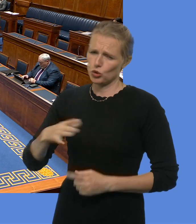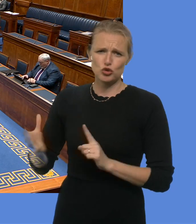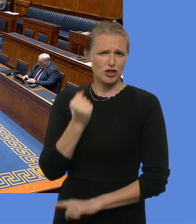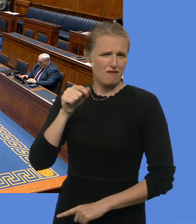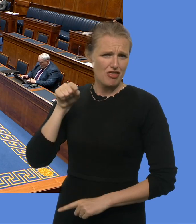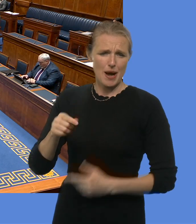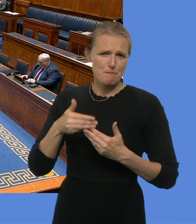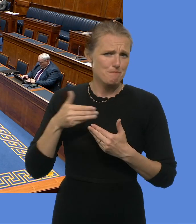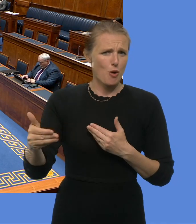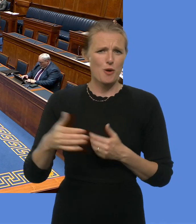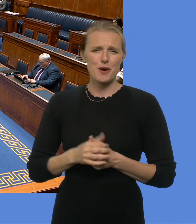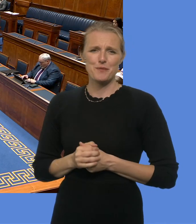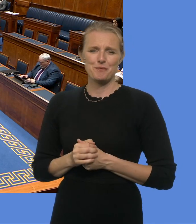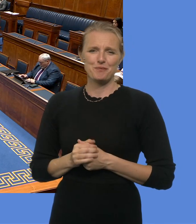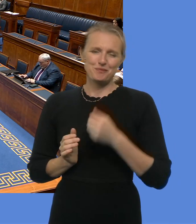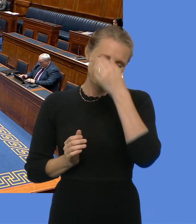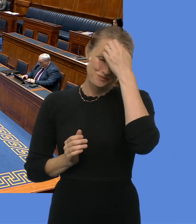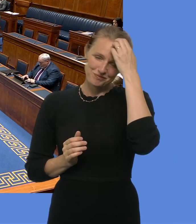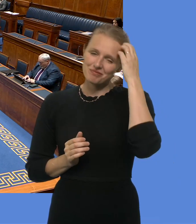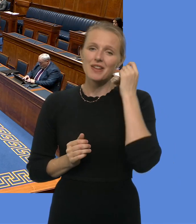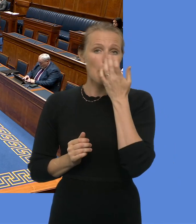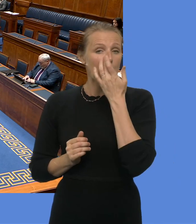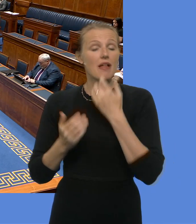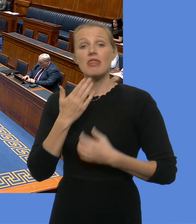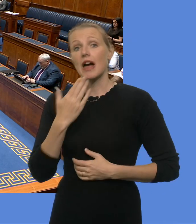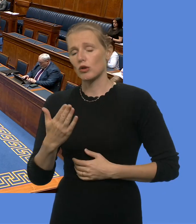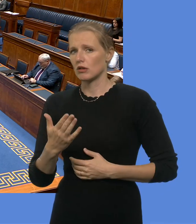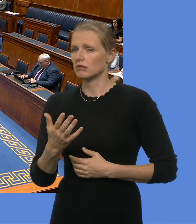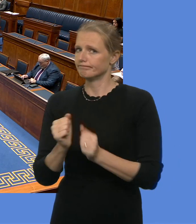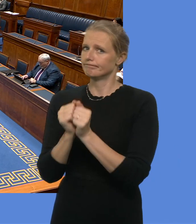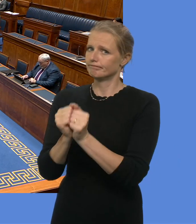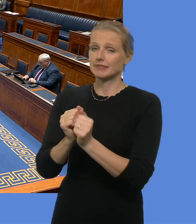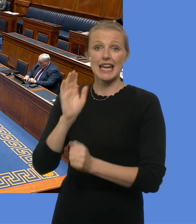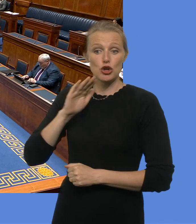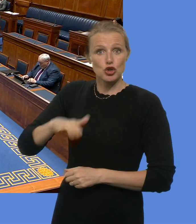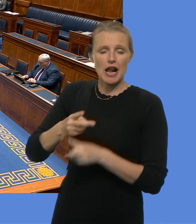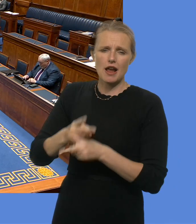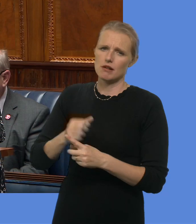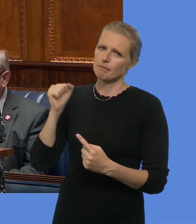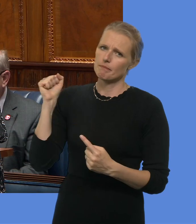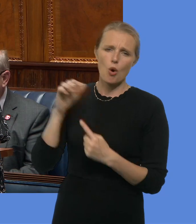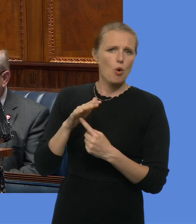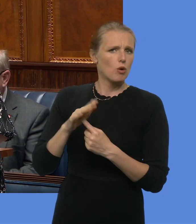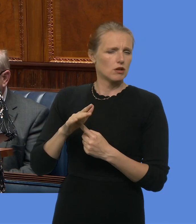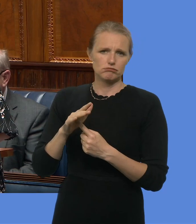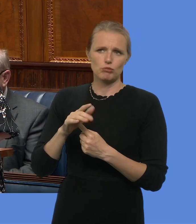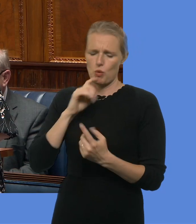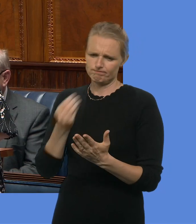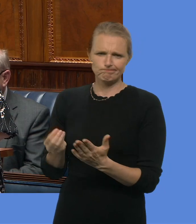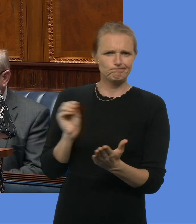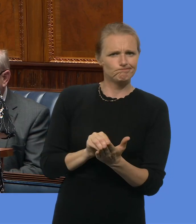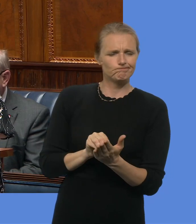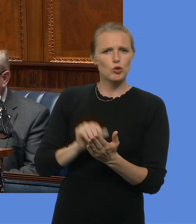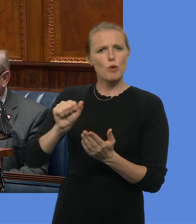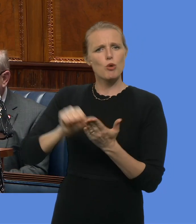Thank you, Deputy First Minister. I welcome your commitment to childcare within the programme for government. Can the First